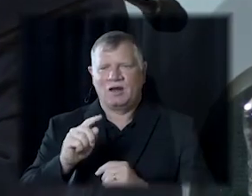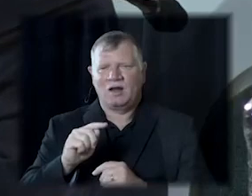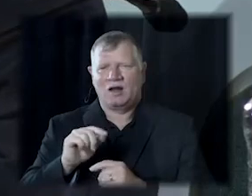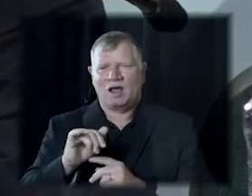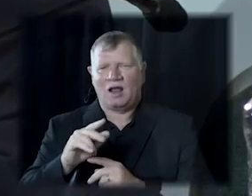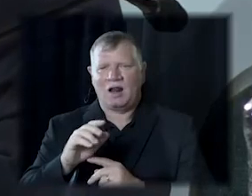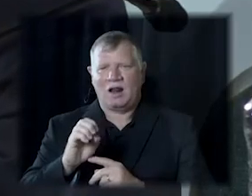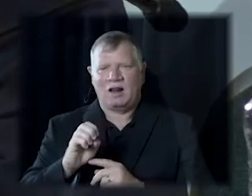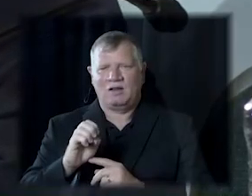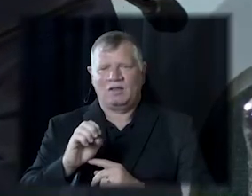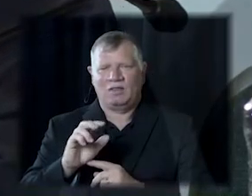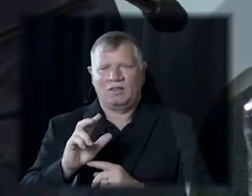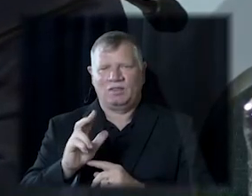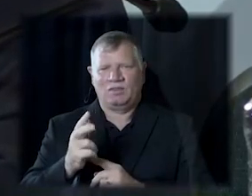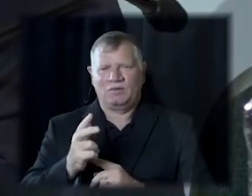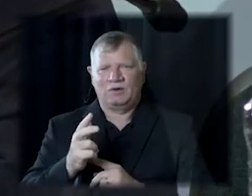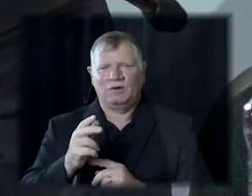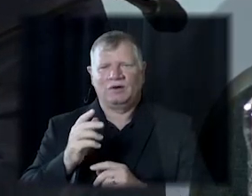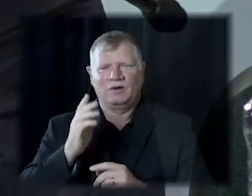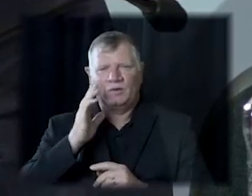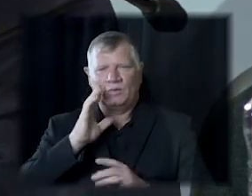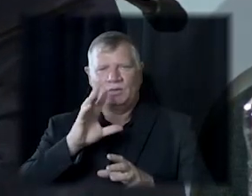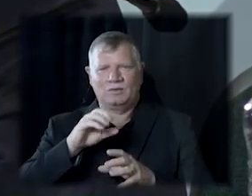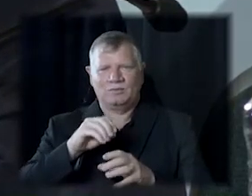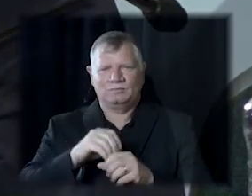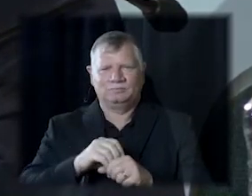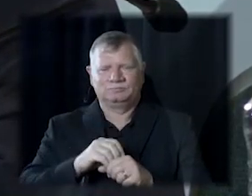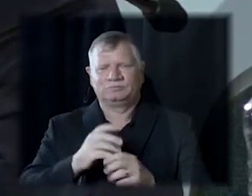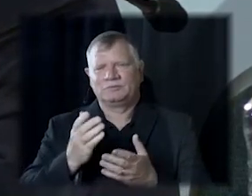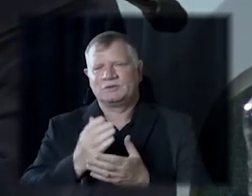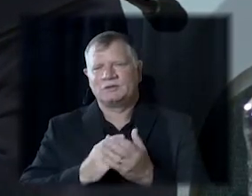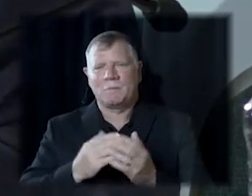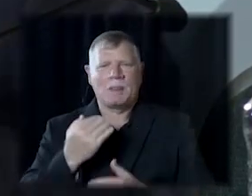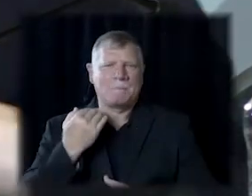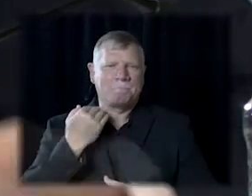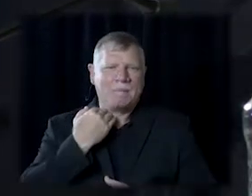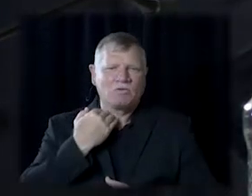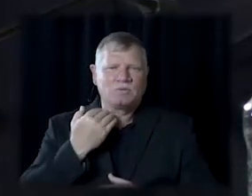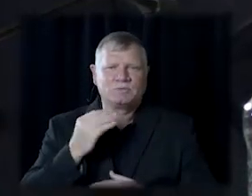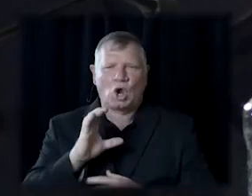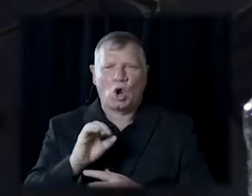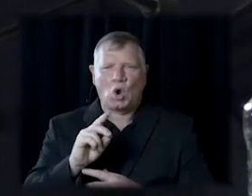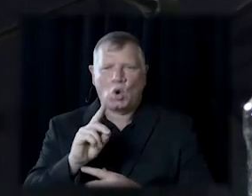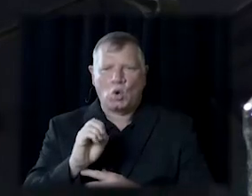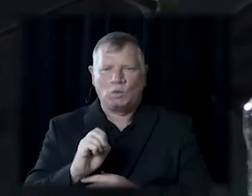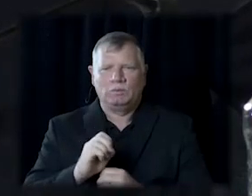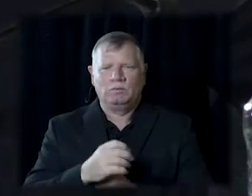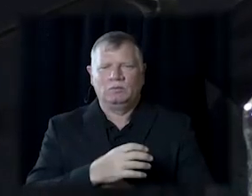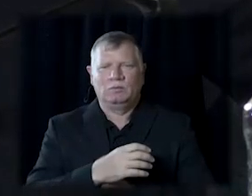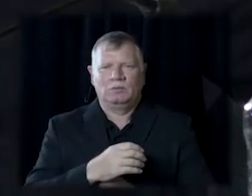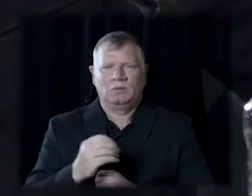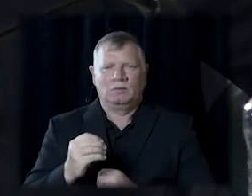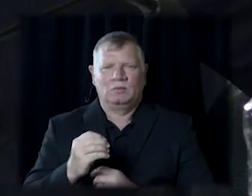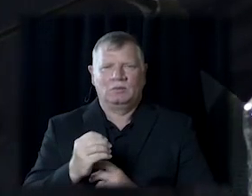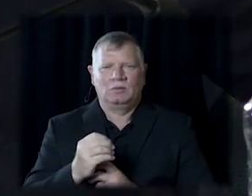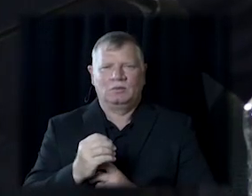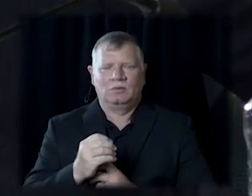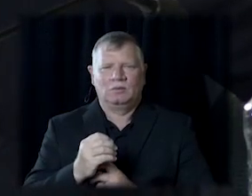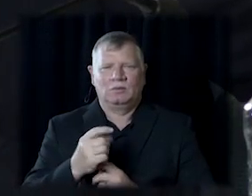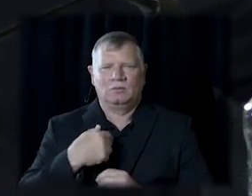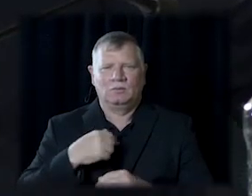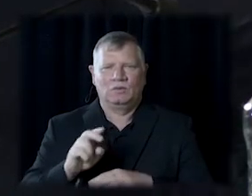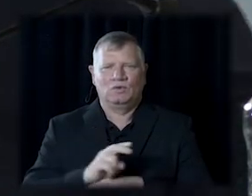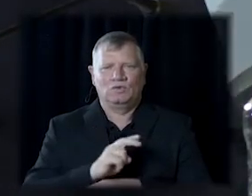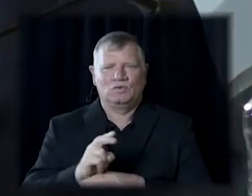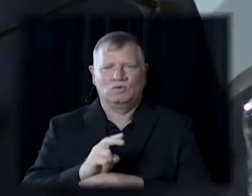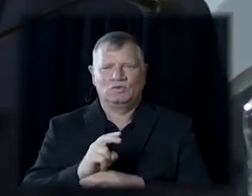of the bankruptcy code were incorporated into it. And as a result, we were able to